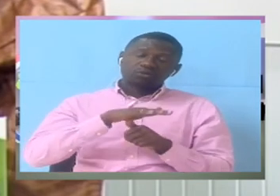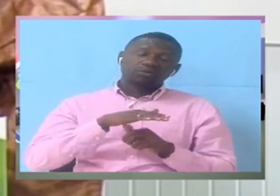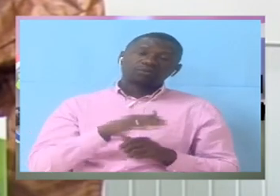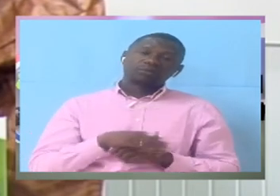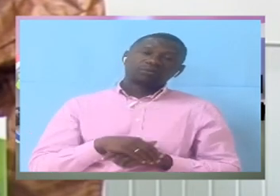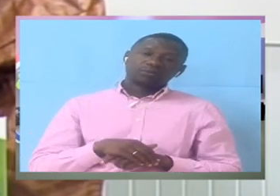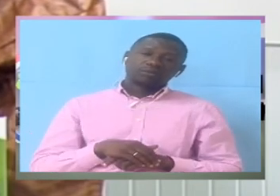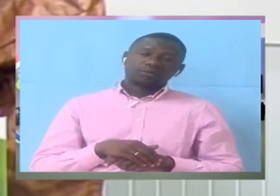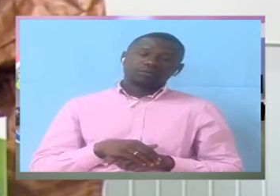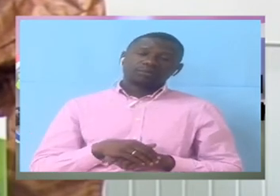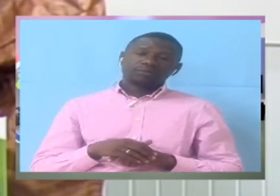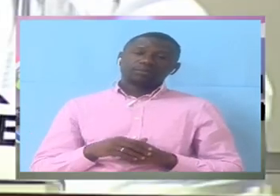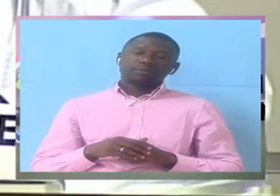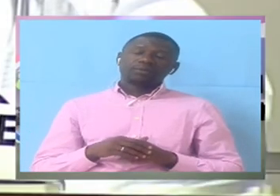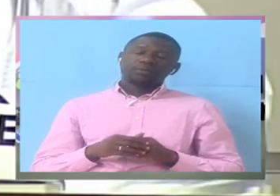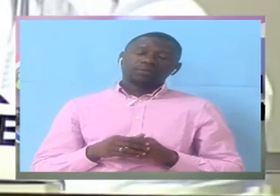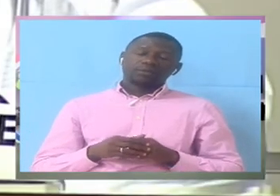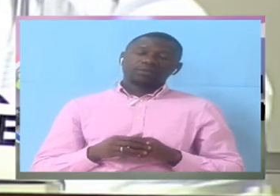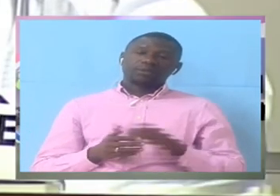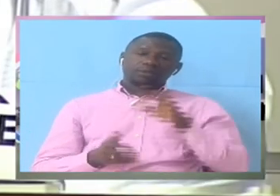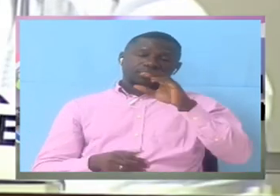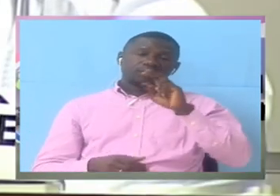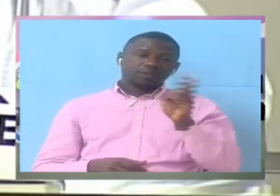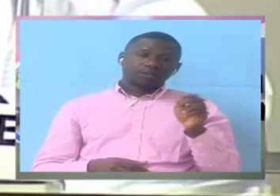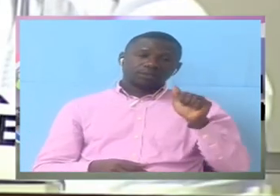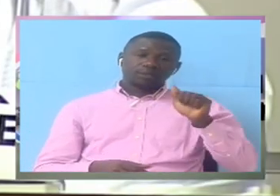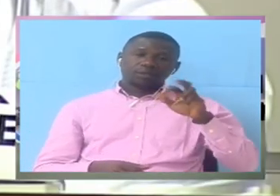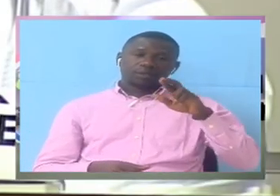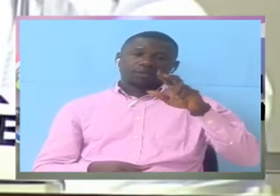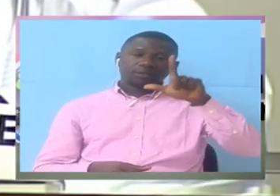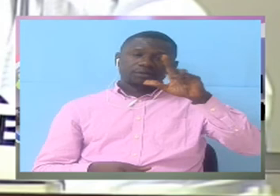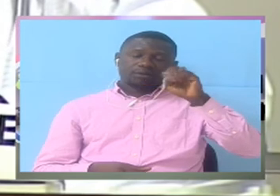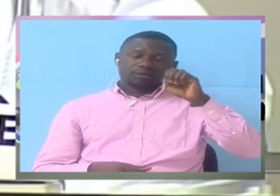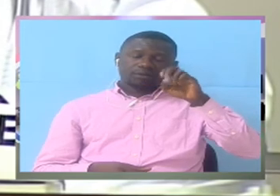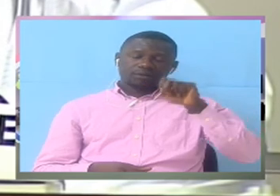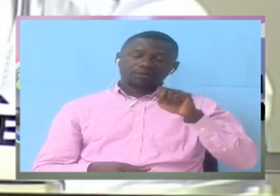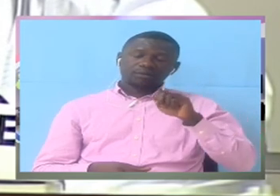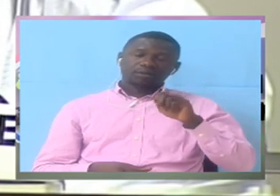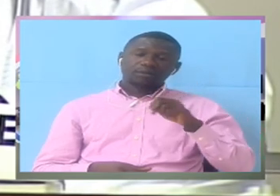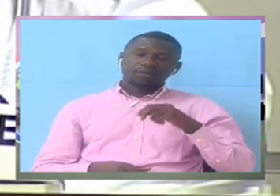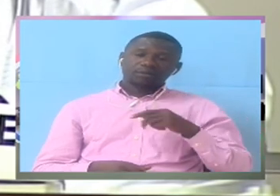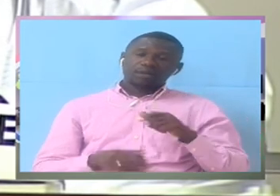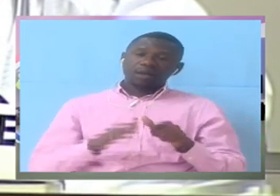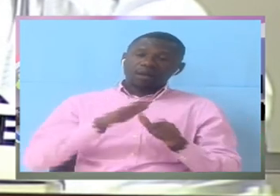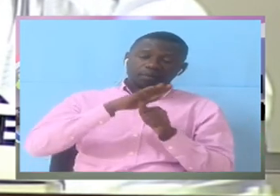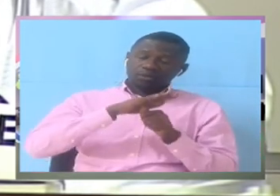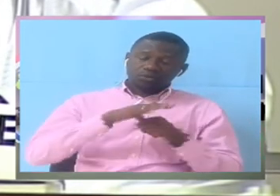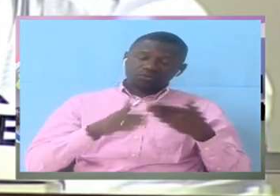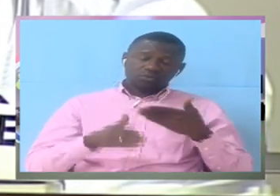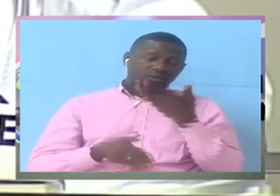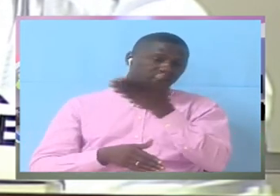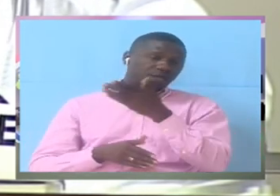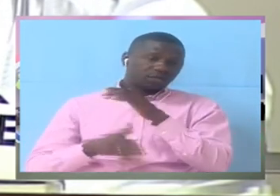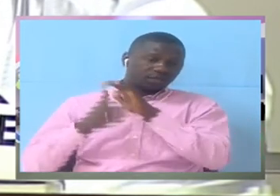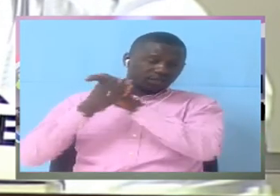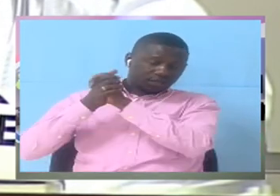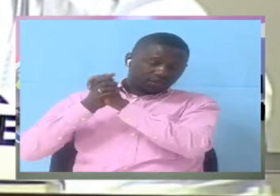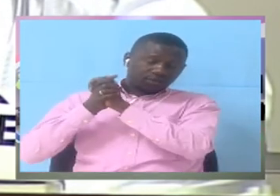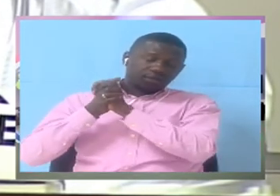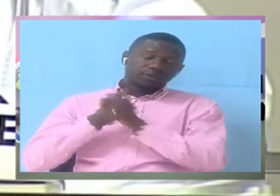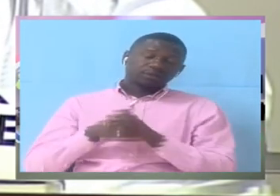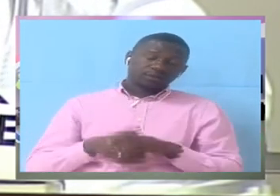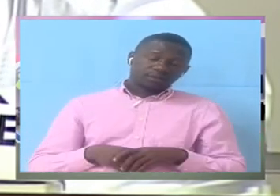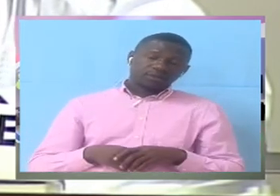Charles Taylor's ambassador to Charles Libya. Charles Taylor ambassador to Libya. Mm-hmm. Right? Yes. So you guys wielded a lot of authority